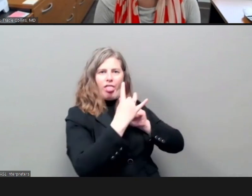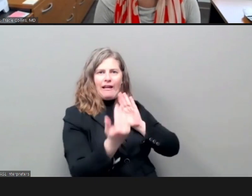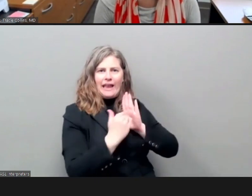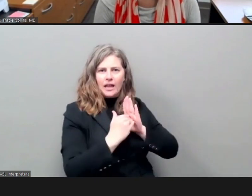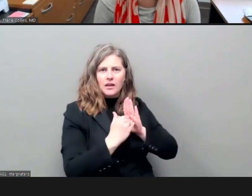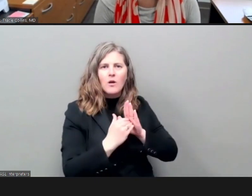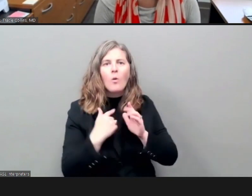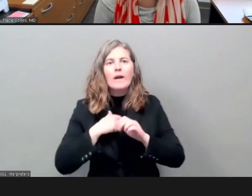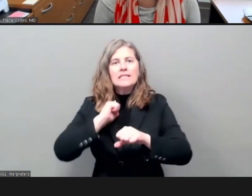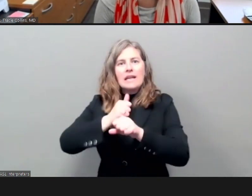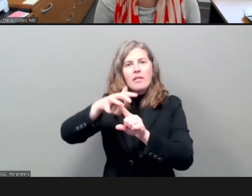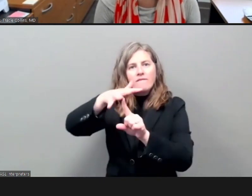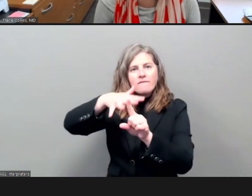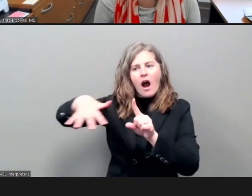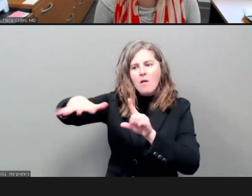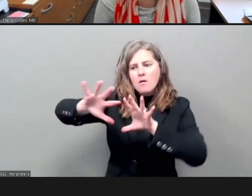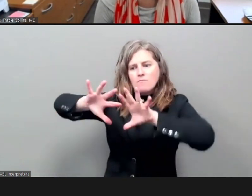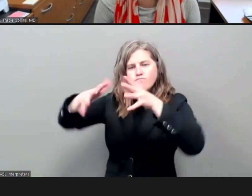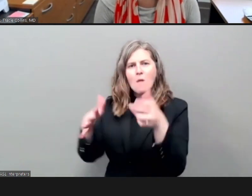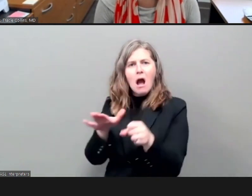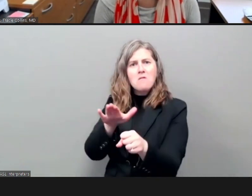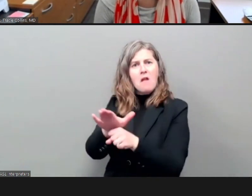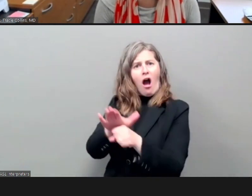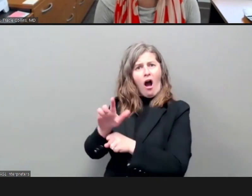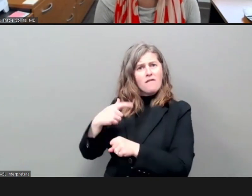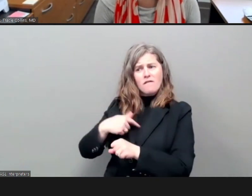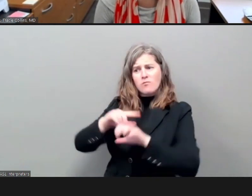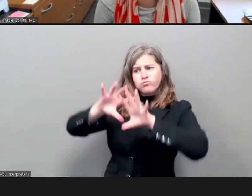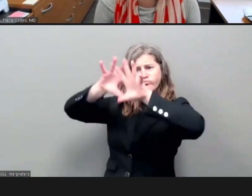an environment where enough of us have that